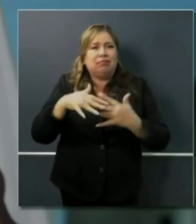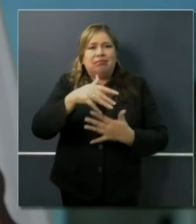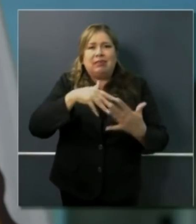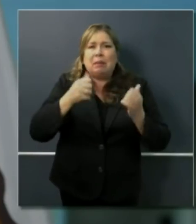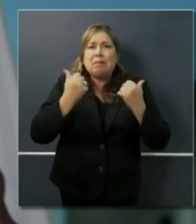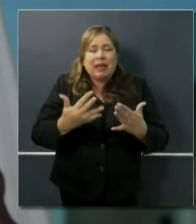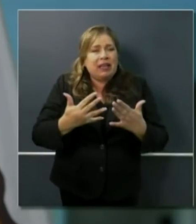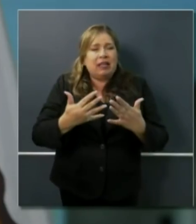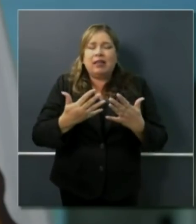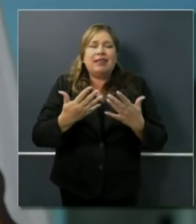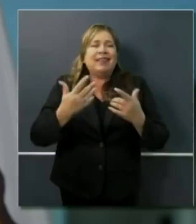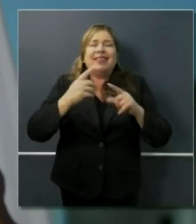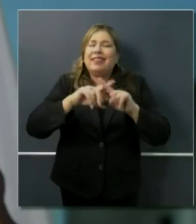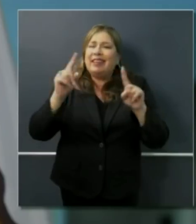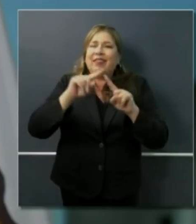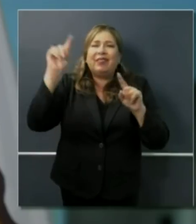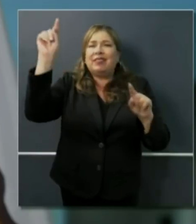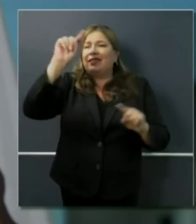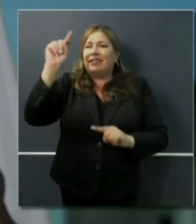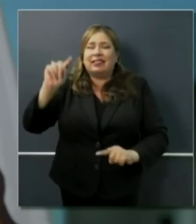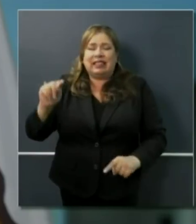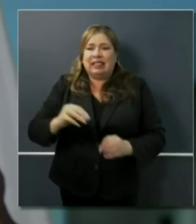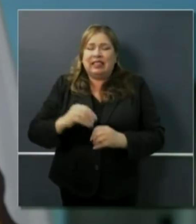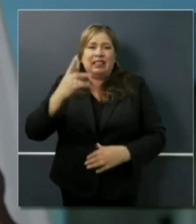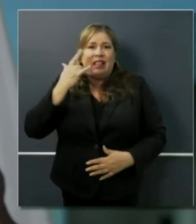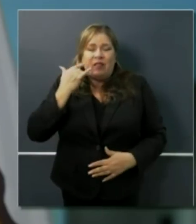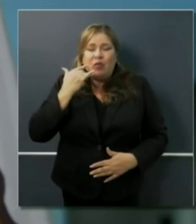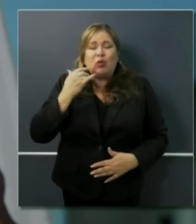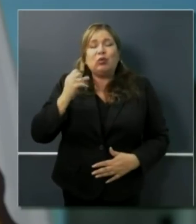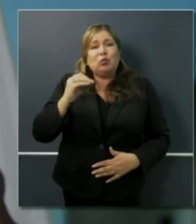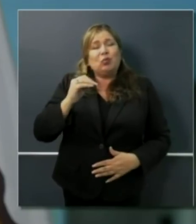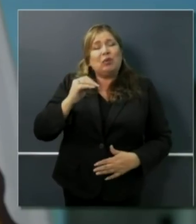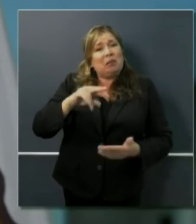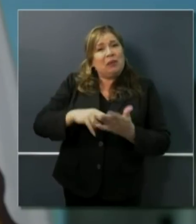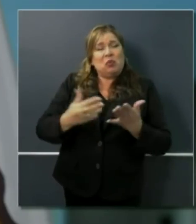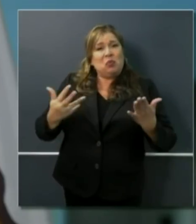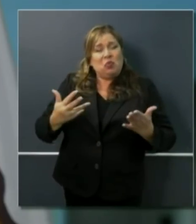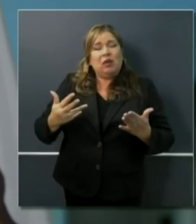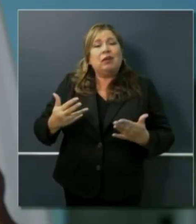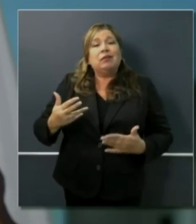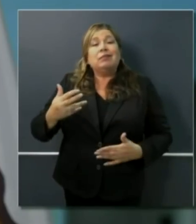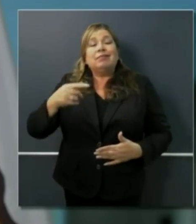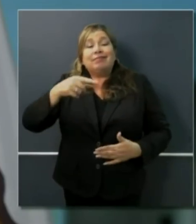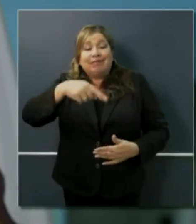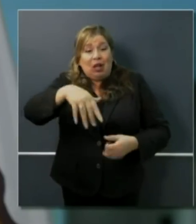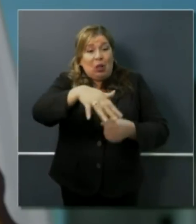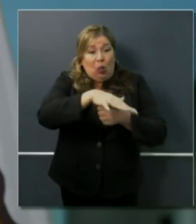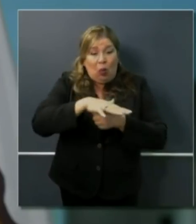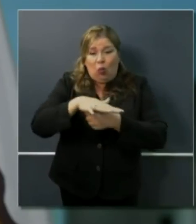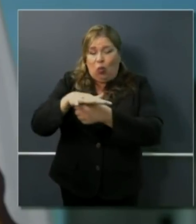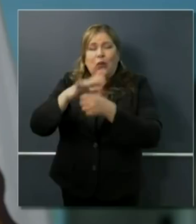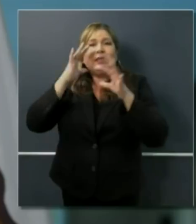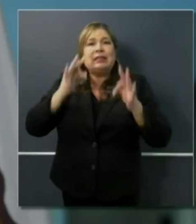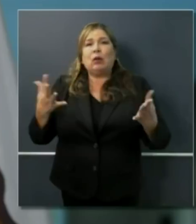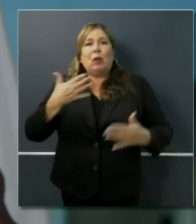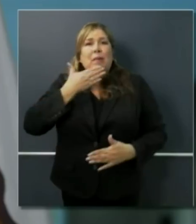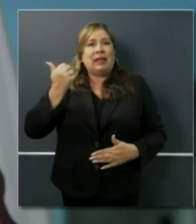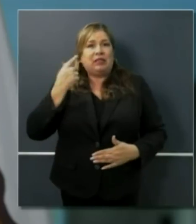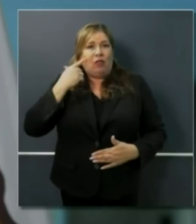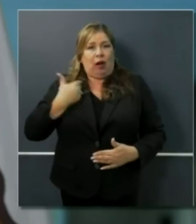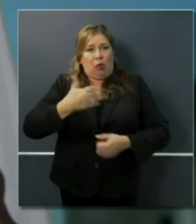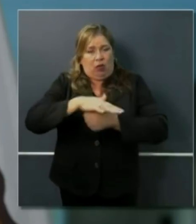and unique in different parts of the state, yes, we'll be guided by local decision-making, but there'll